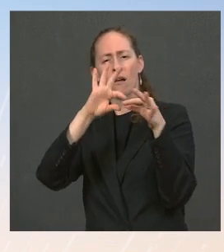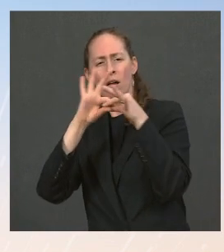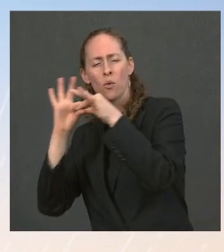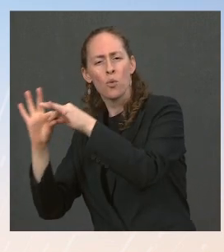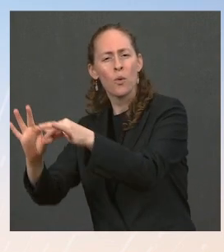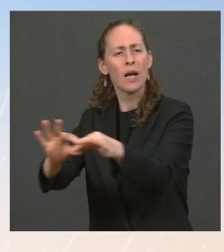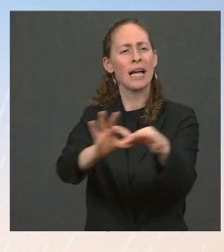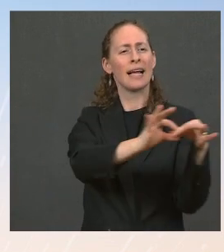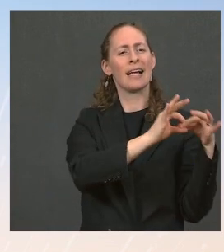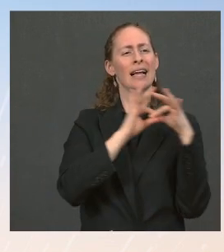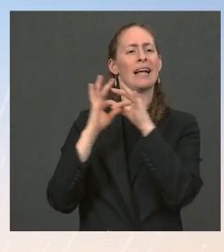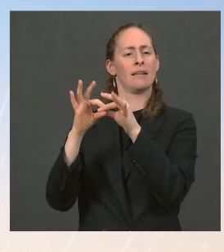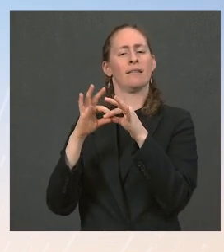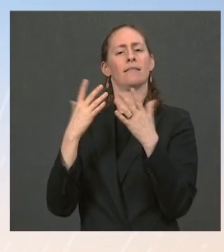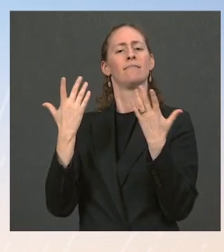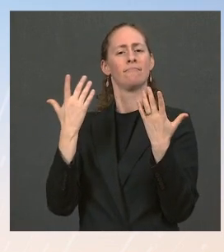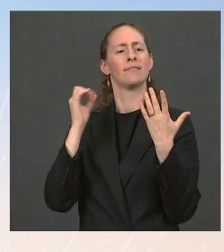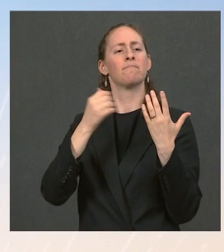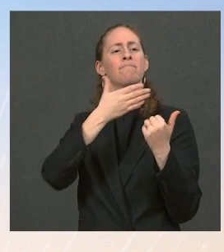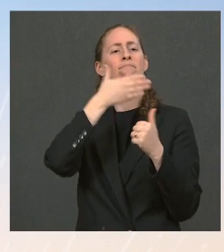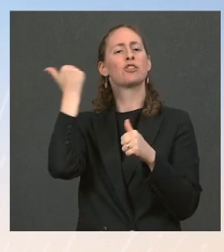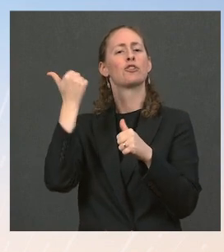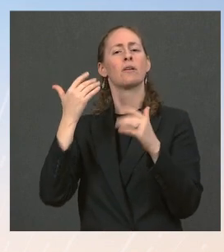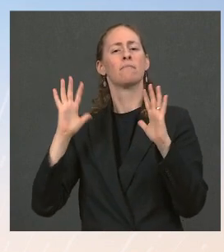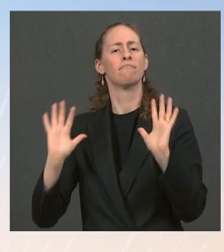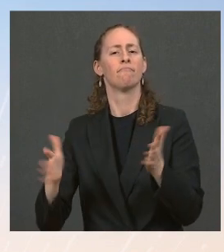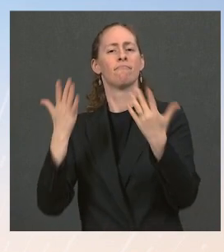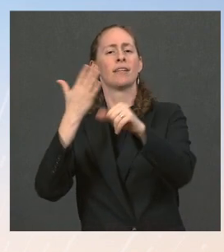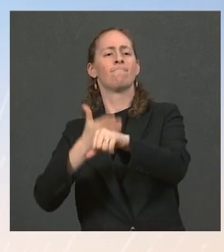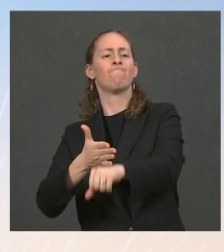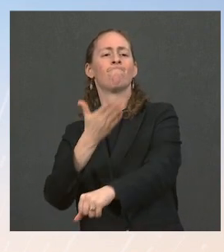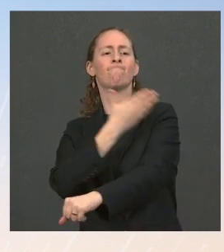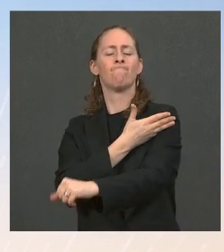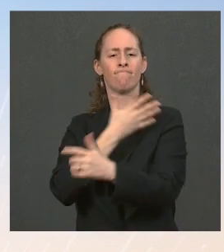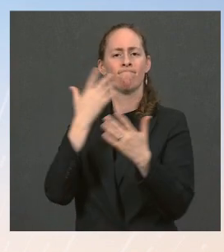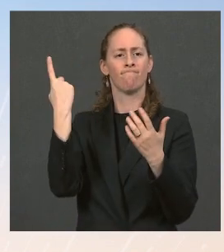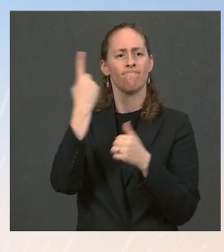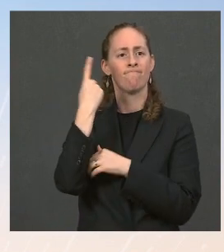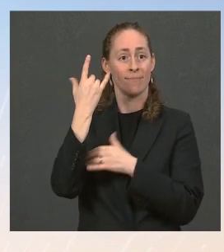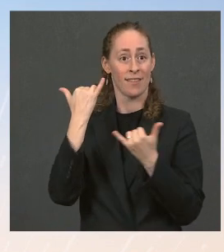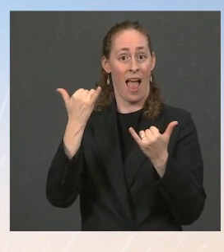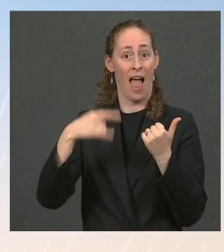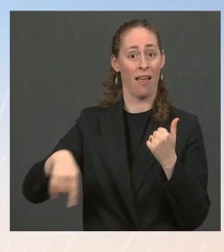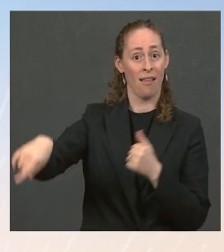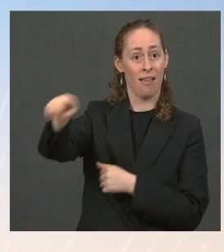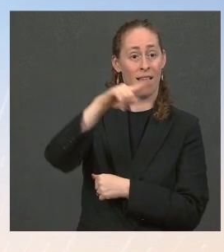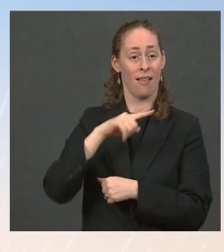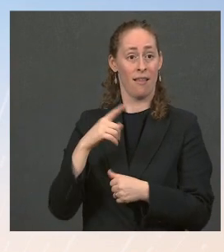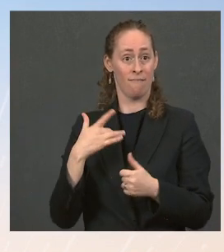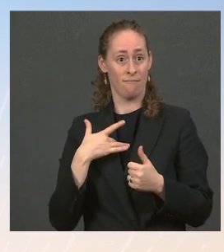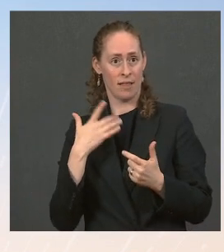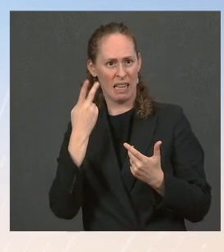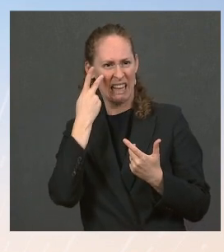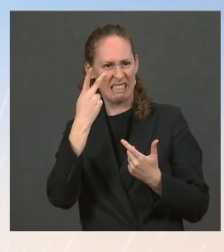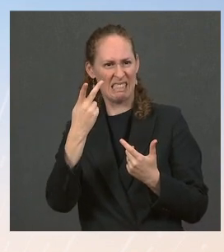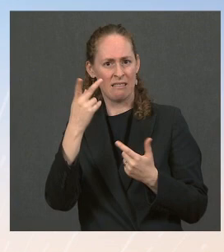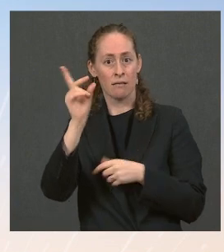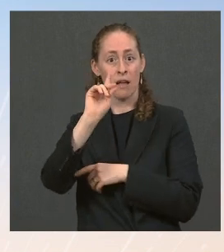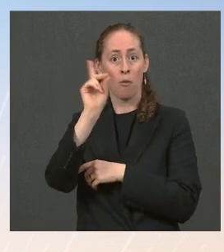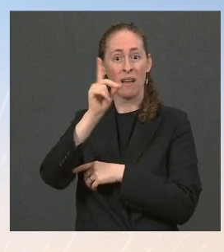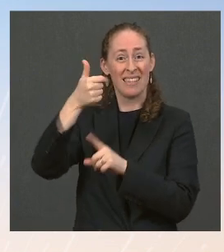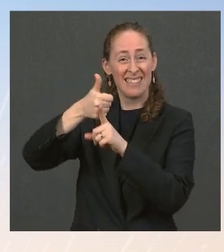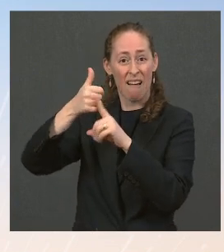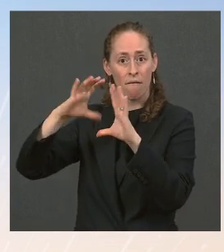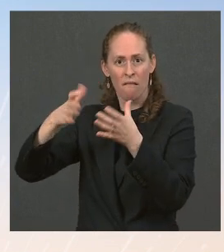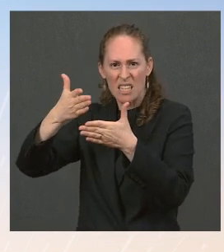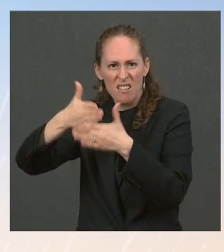work, that he would rebuild, revitalize these alliances. Now Americans are seeing headlines about Democrats divided about what they're going to do on this